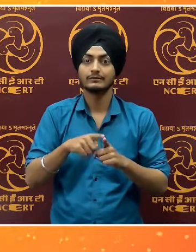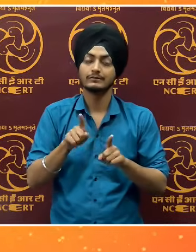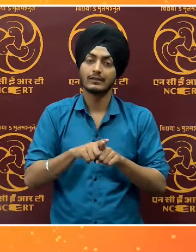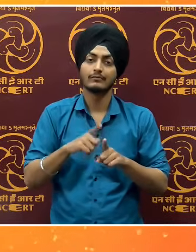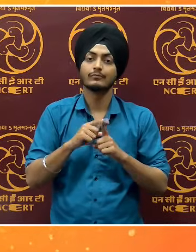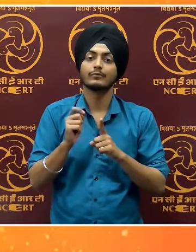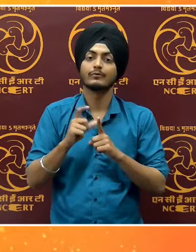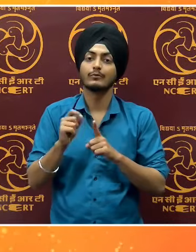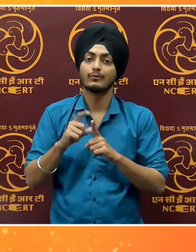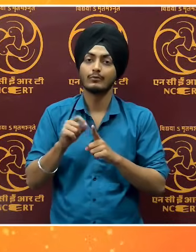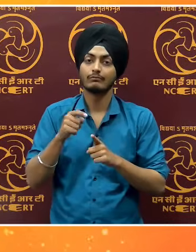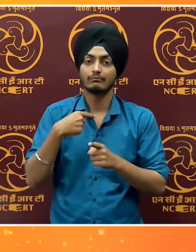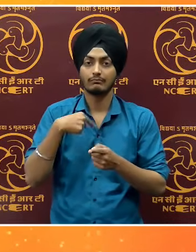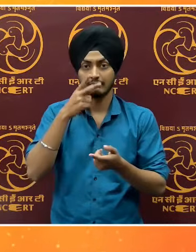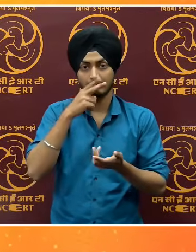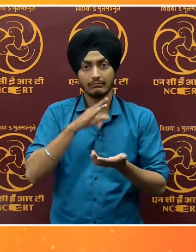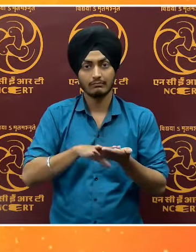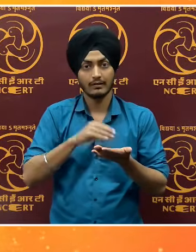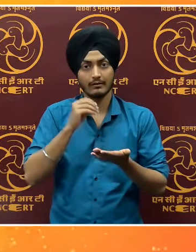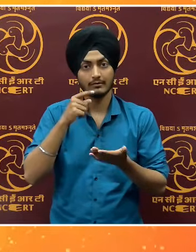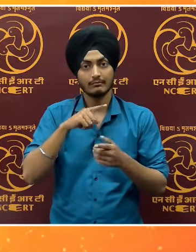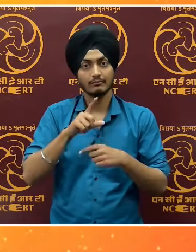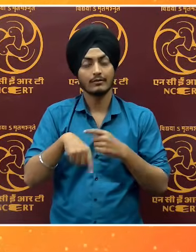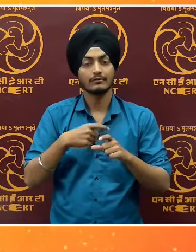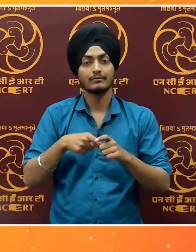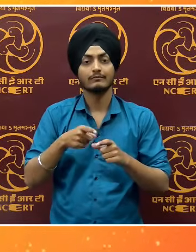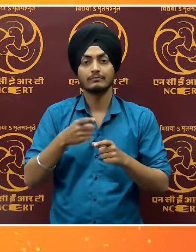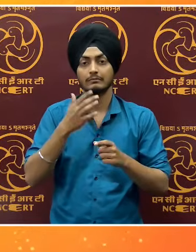you understand this concept properly.